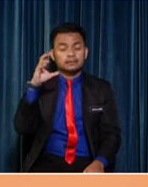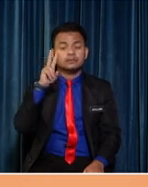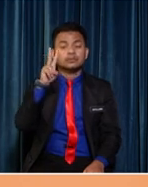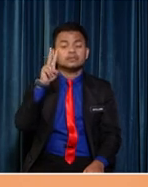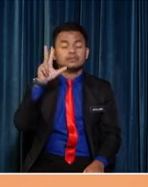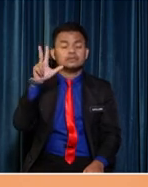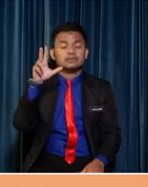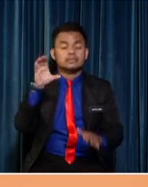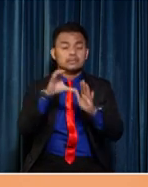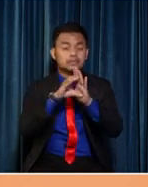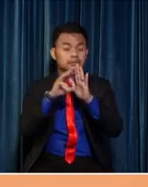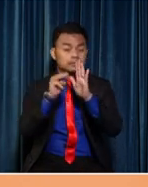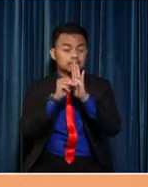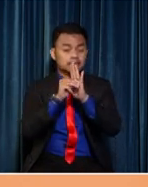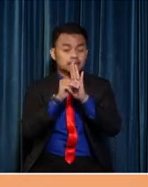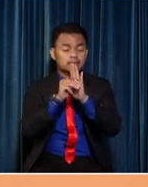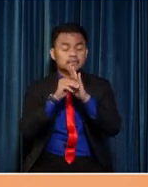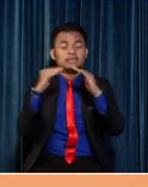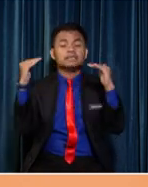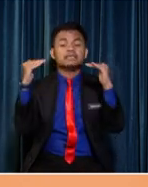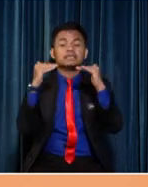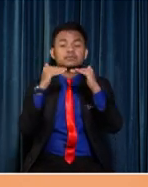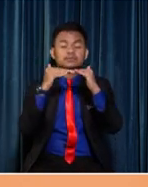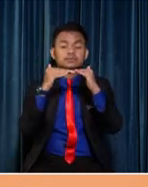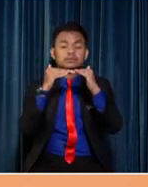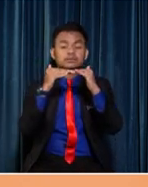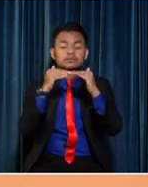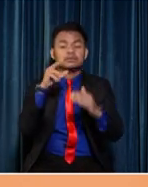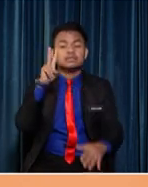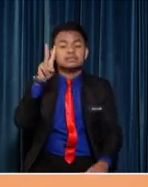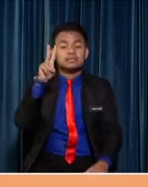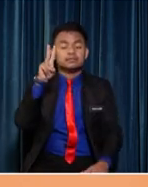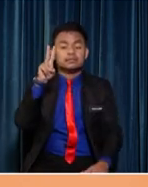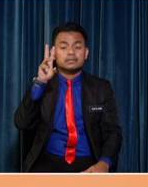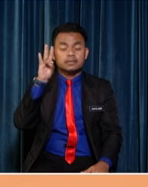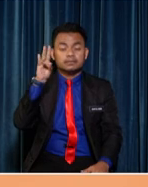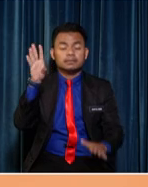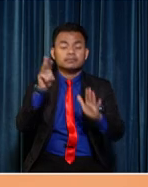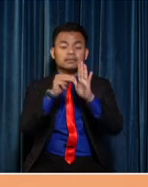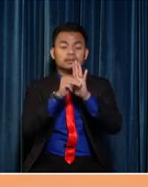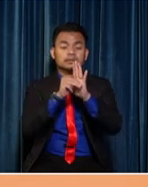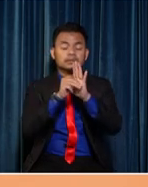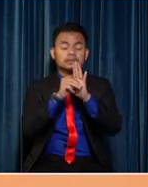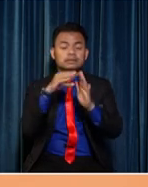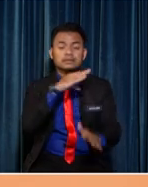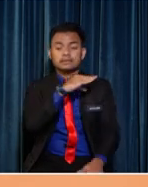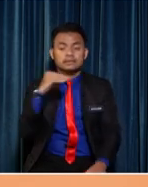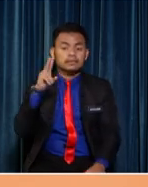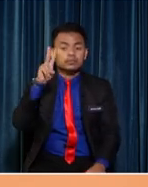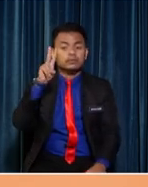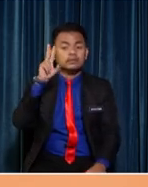723 centimeters is equal to 7 meters and